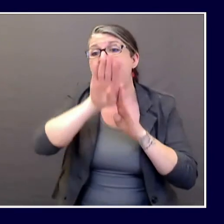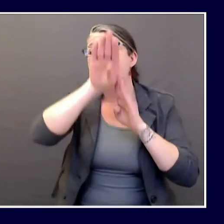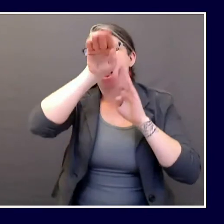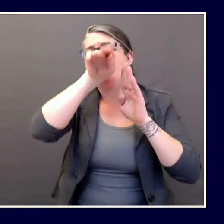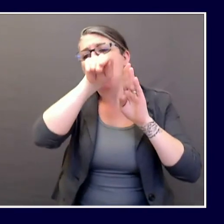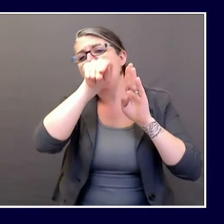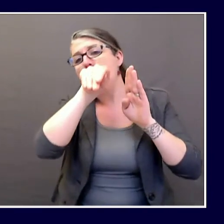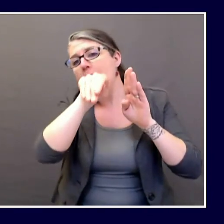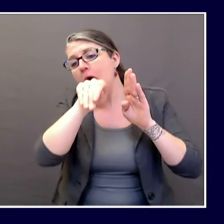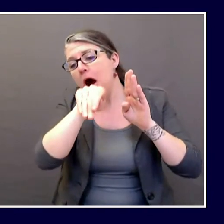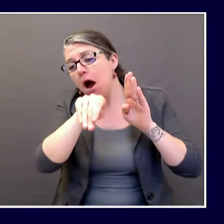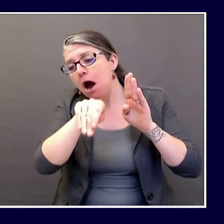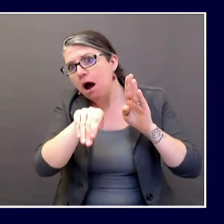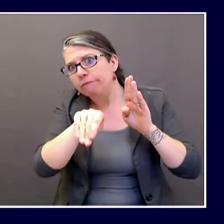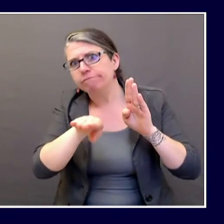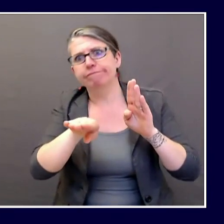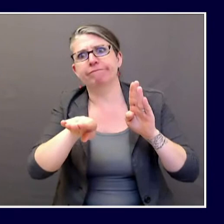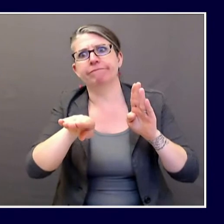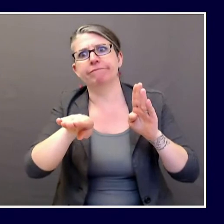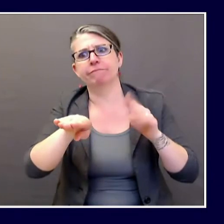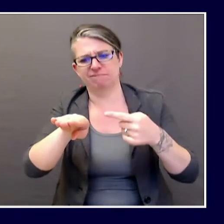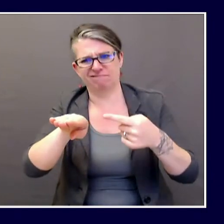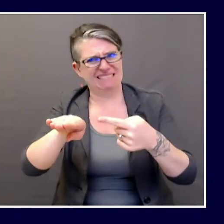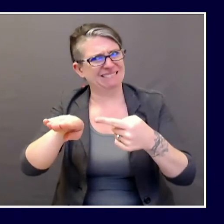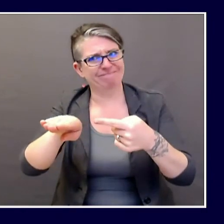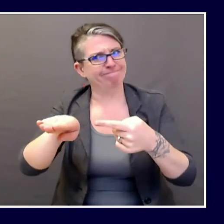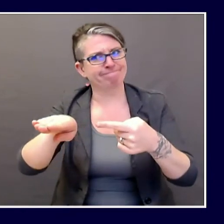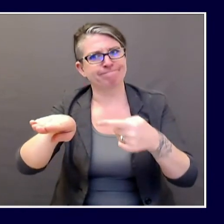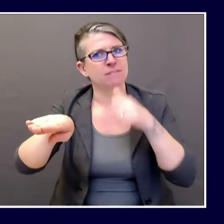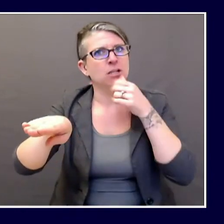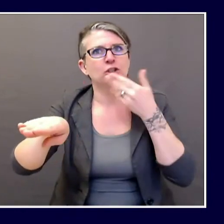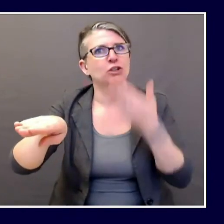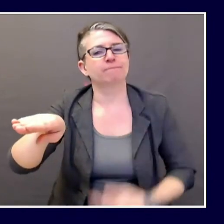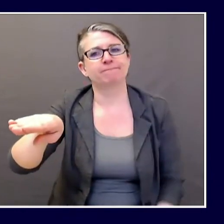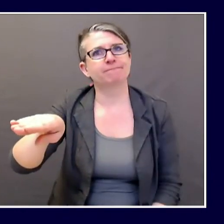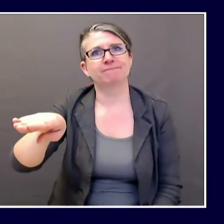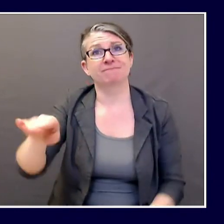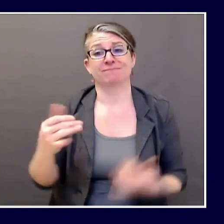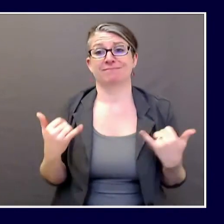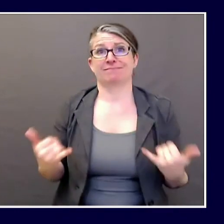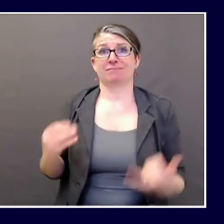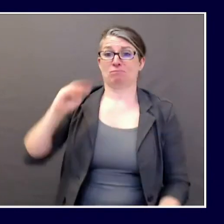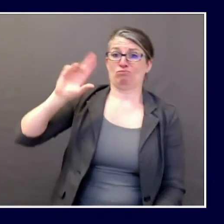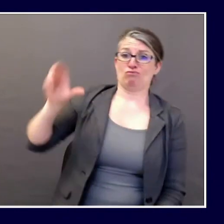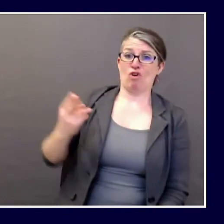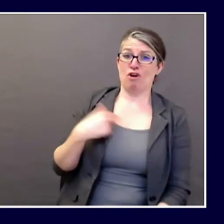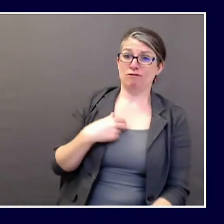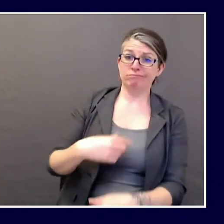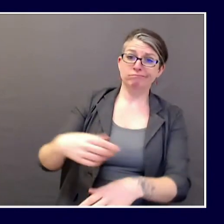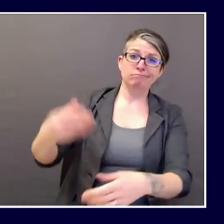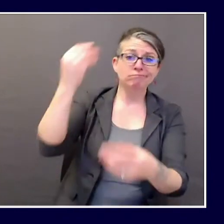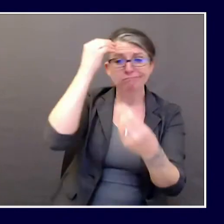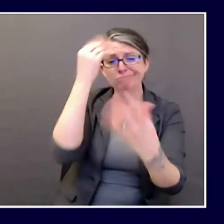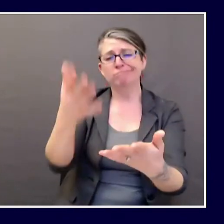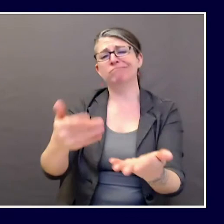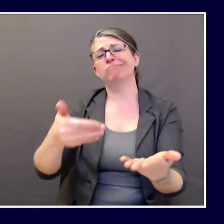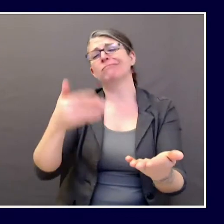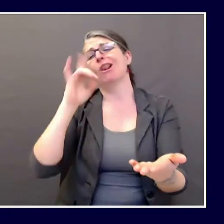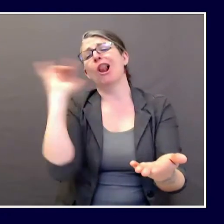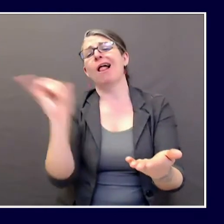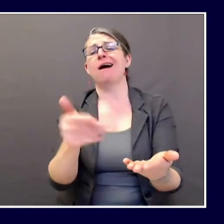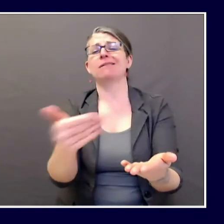might be. That is, for many high school seniors, college